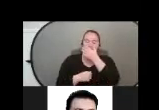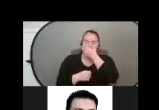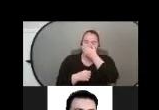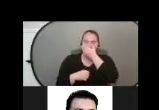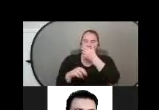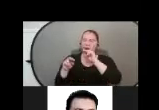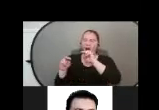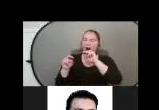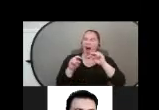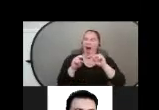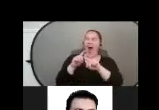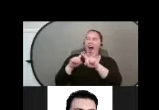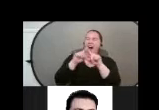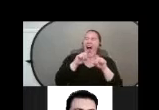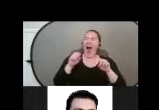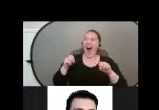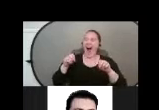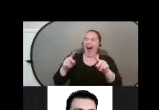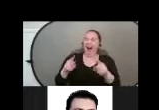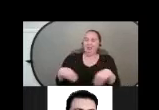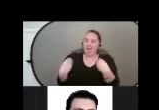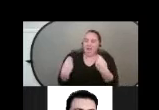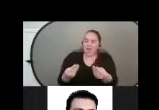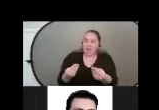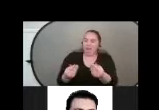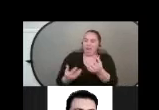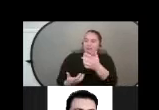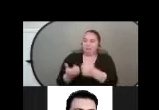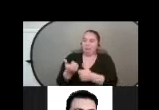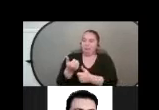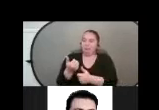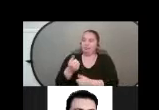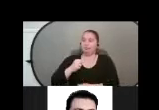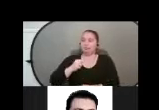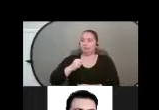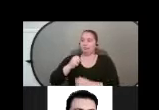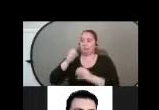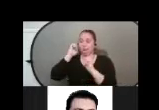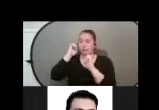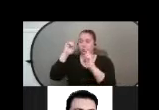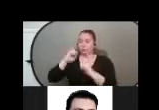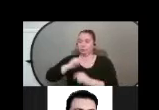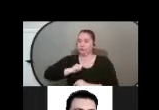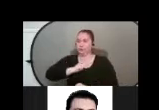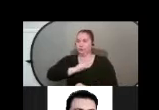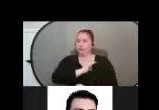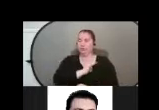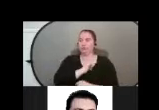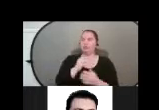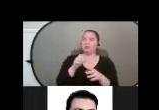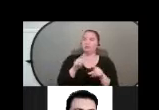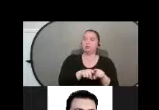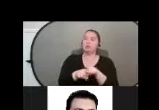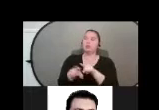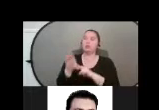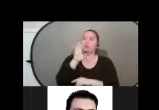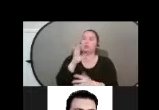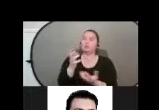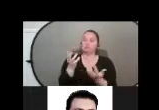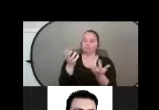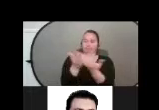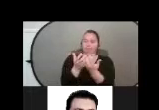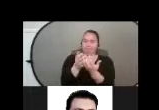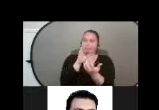at opportunities to provide the best educational staff and operational efficiencies, and then as well align with demographic projections. And so,